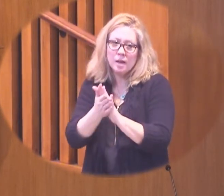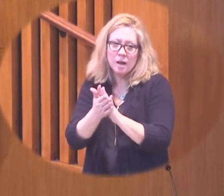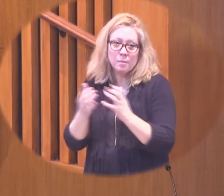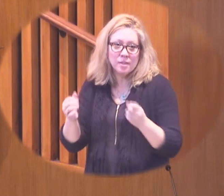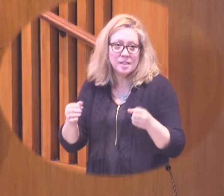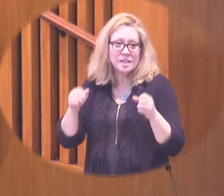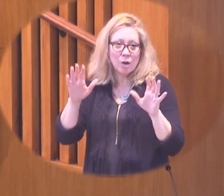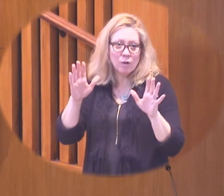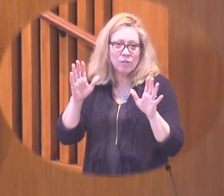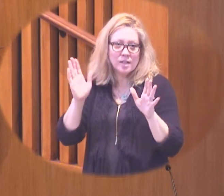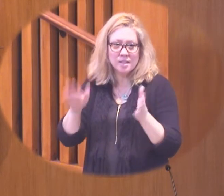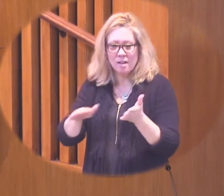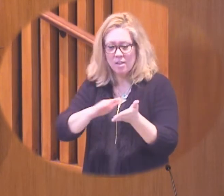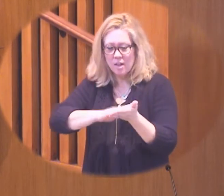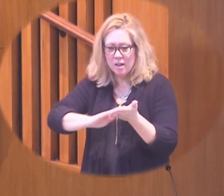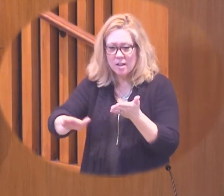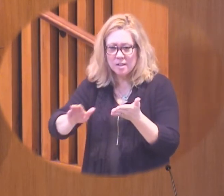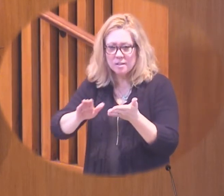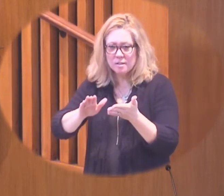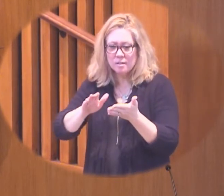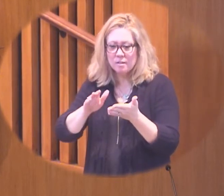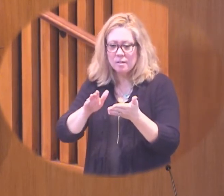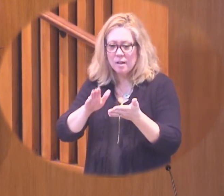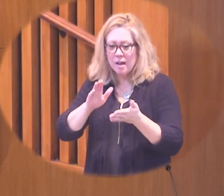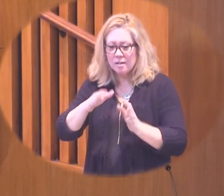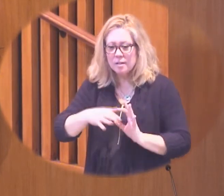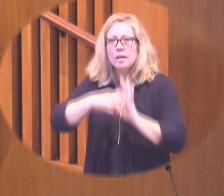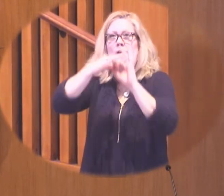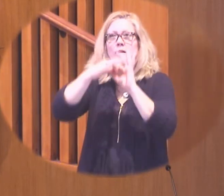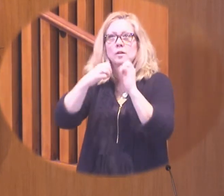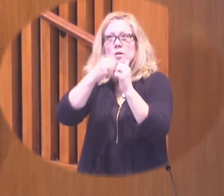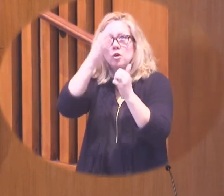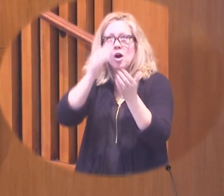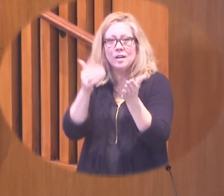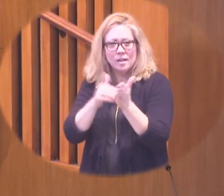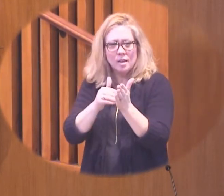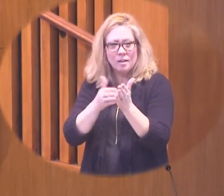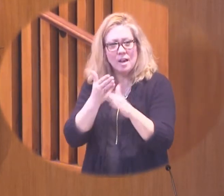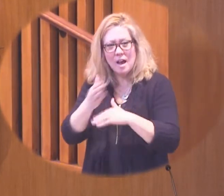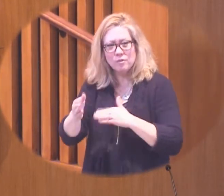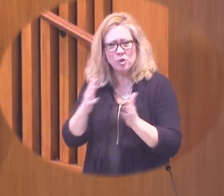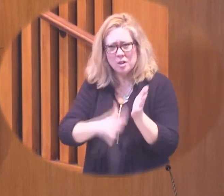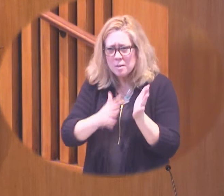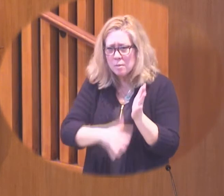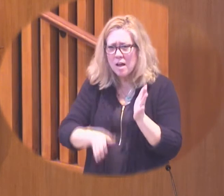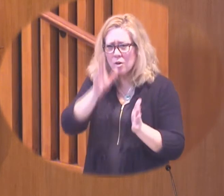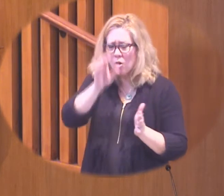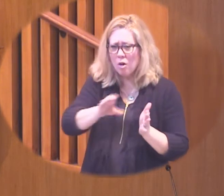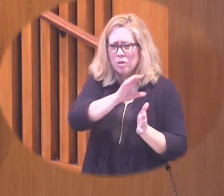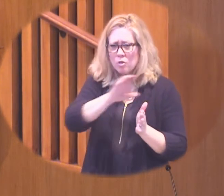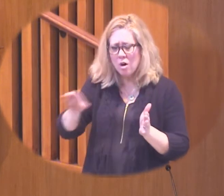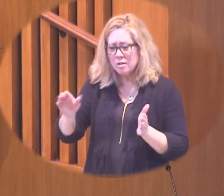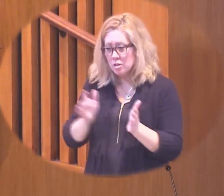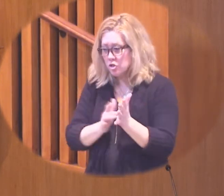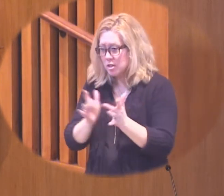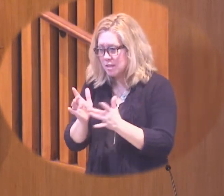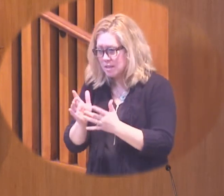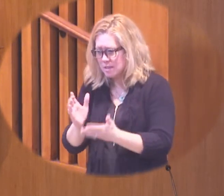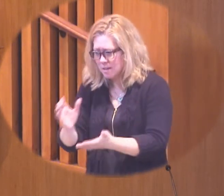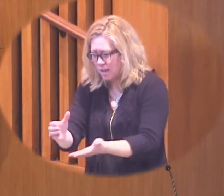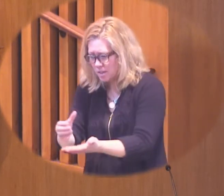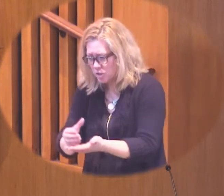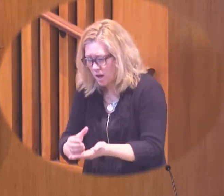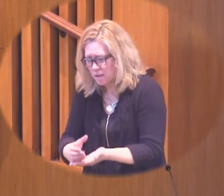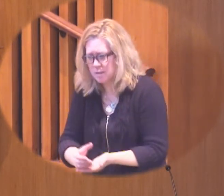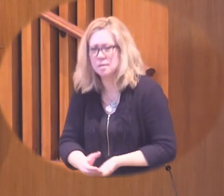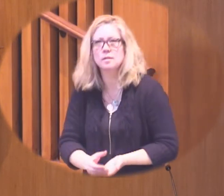himself through his blood to be shed upon the cross, he took the chalice filled with wine.